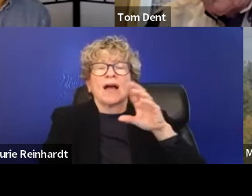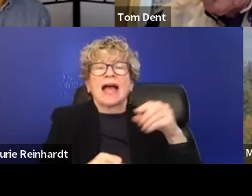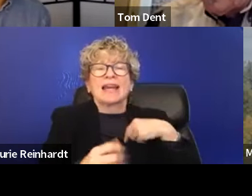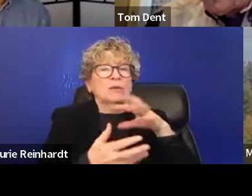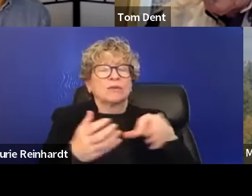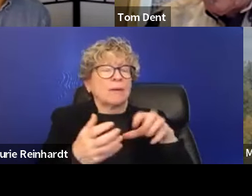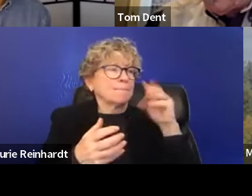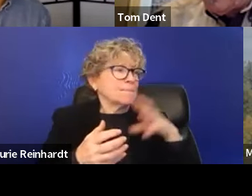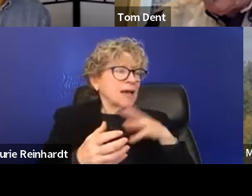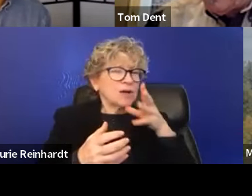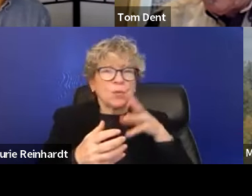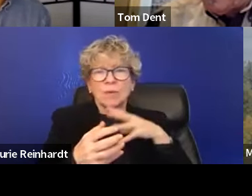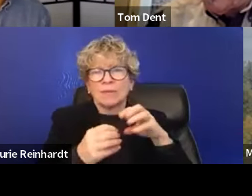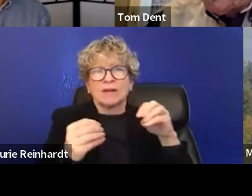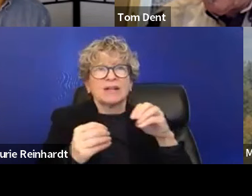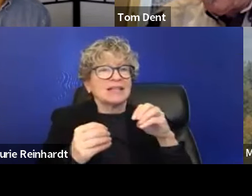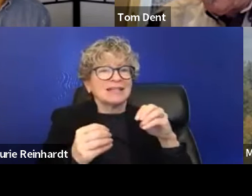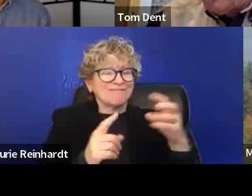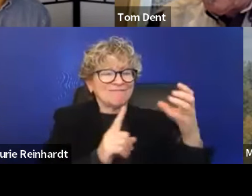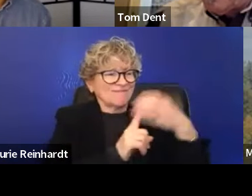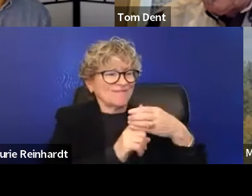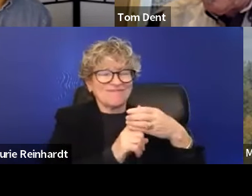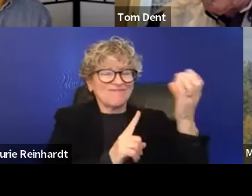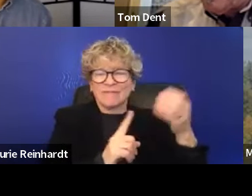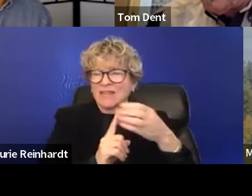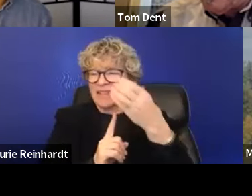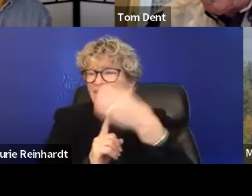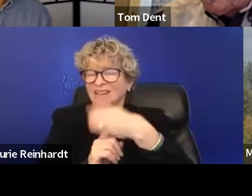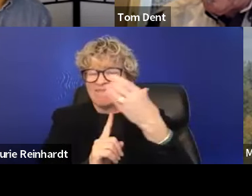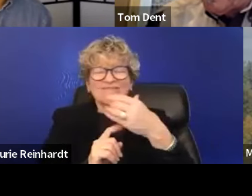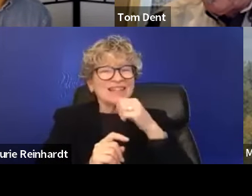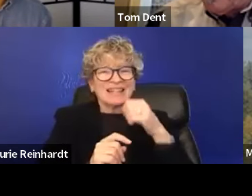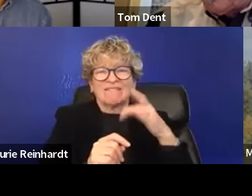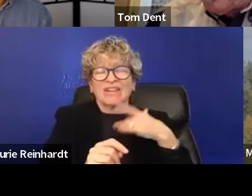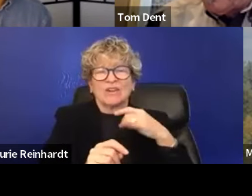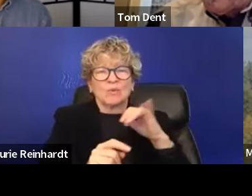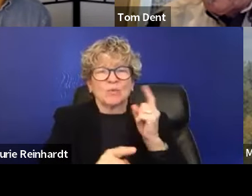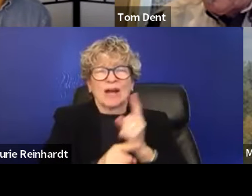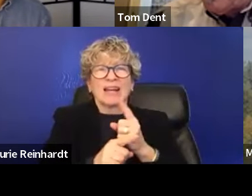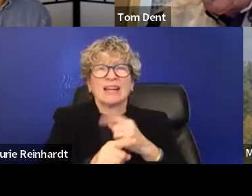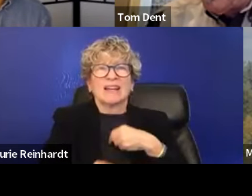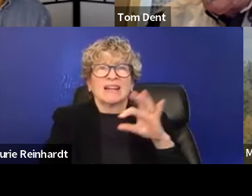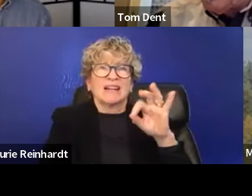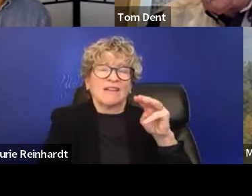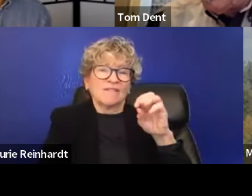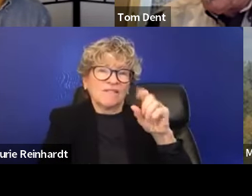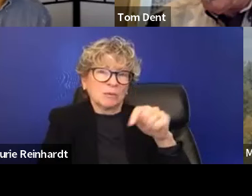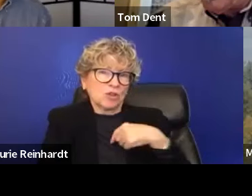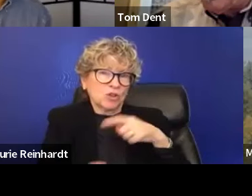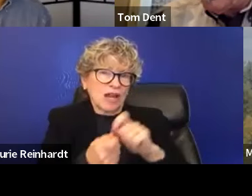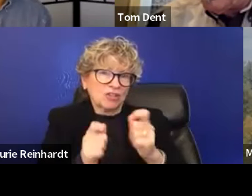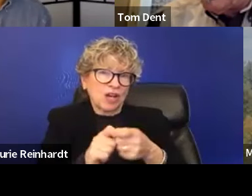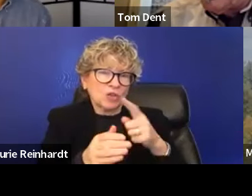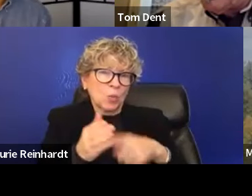man or woman had ever seemed right. My feminist family, when I came out to them, asked, couldn't I just change what woman meant?